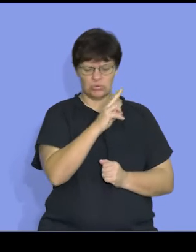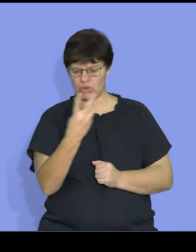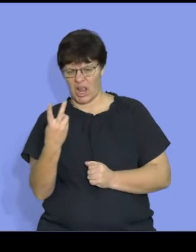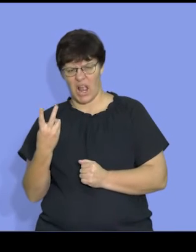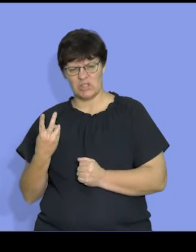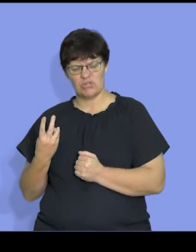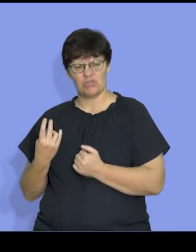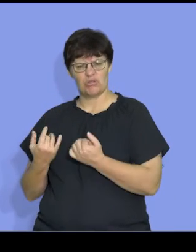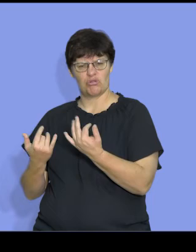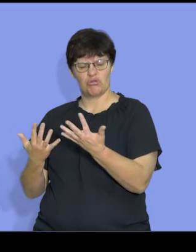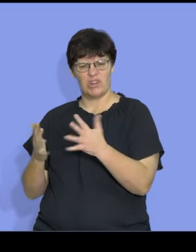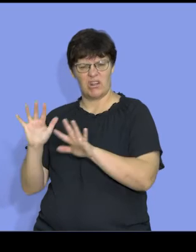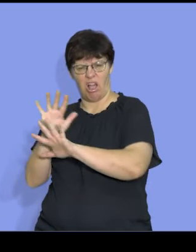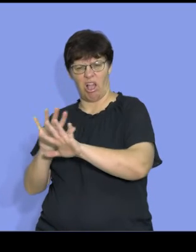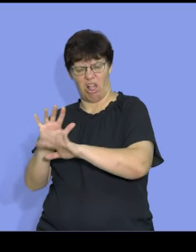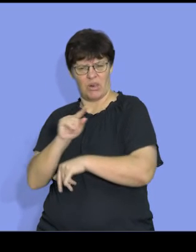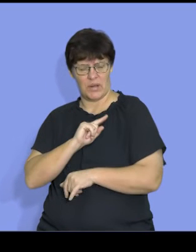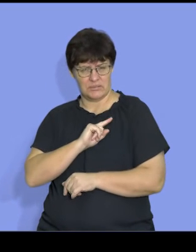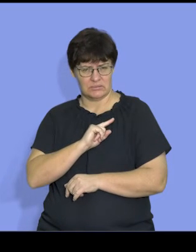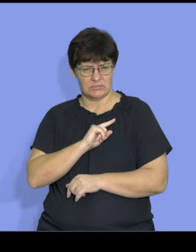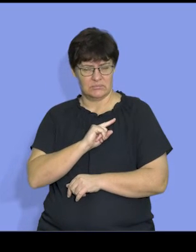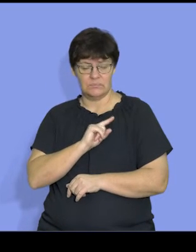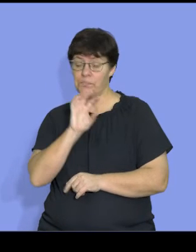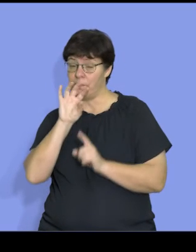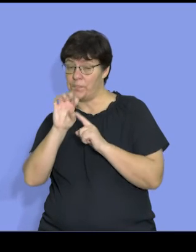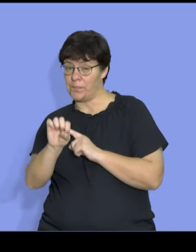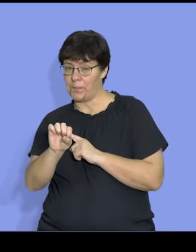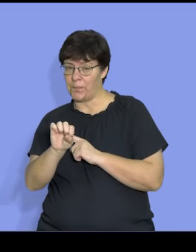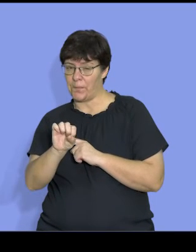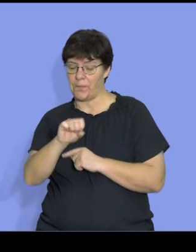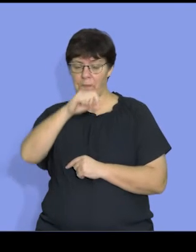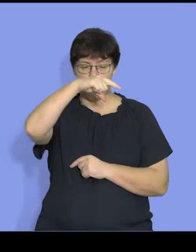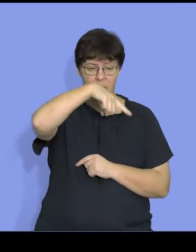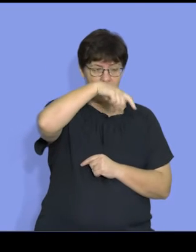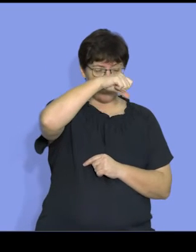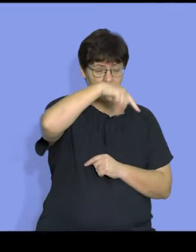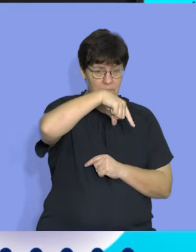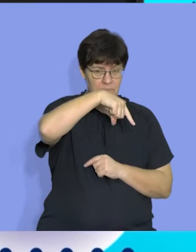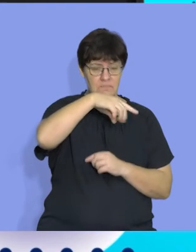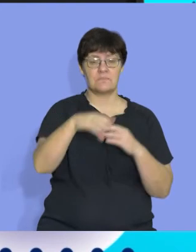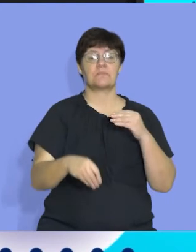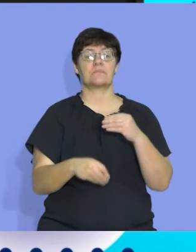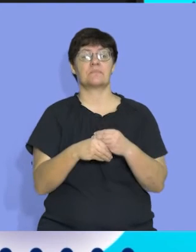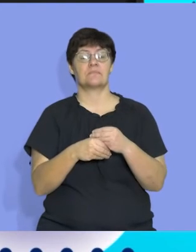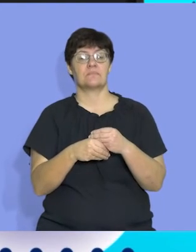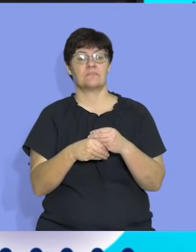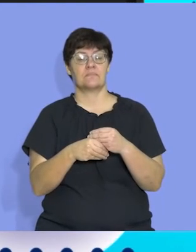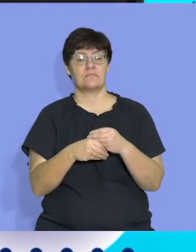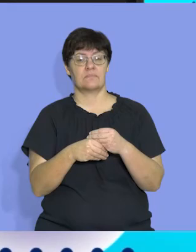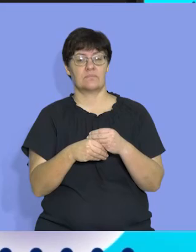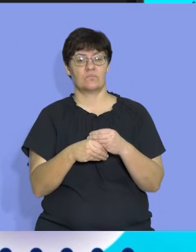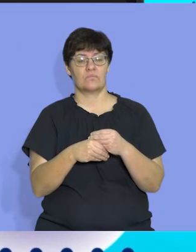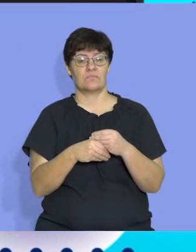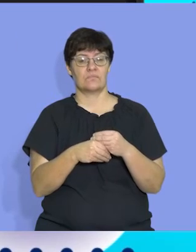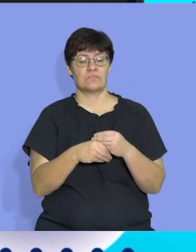question says, what color change? So we need to recognize that the few drops were initially added into the solution